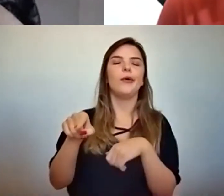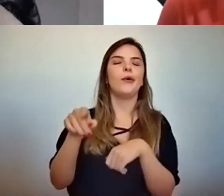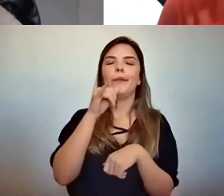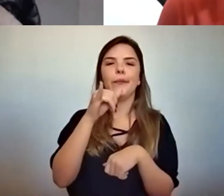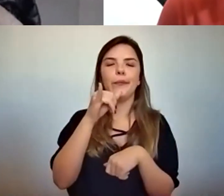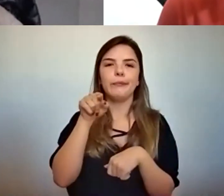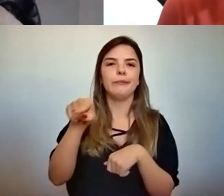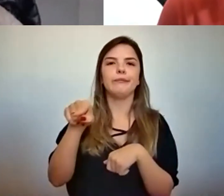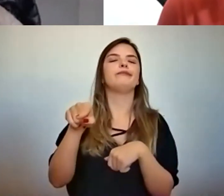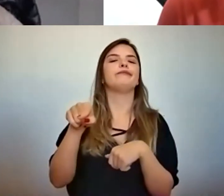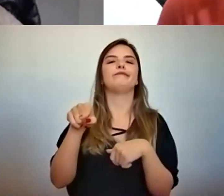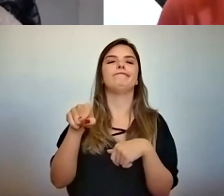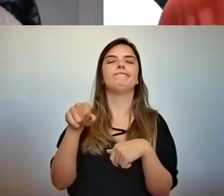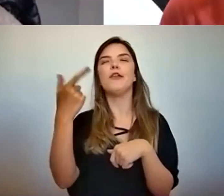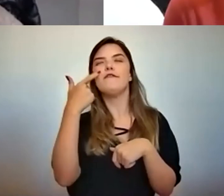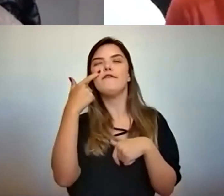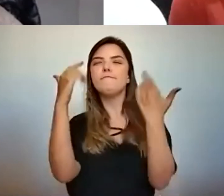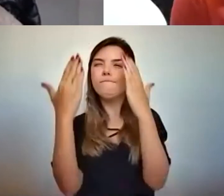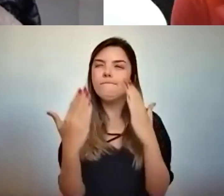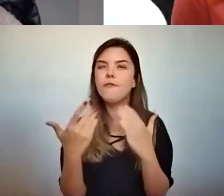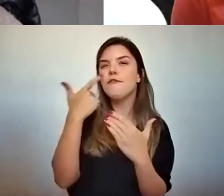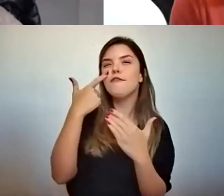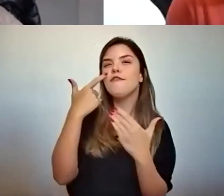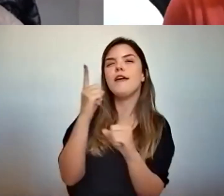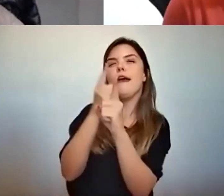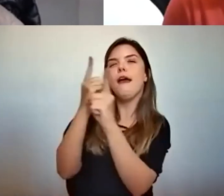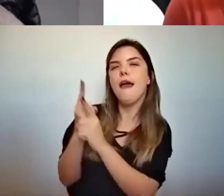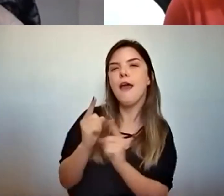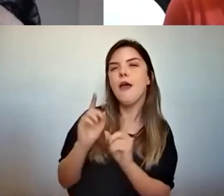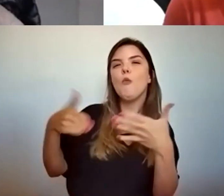regards diagnosis of problems.